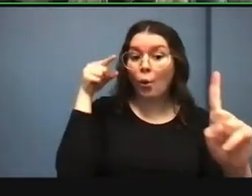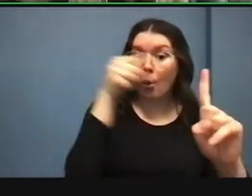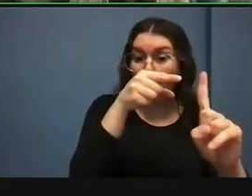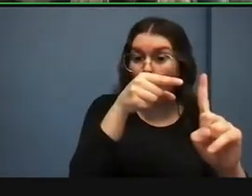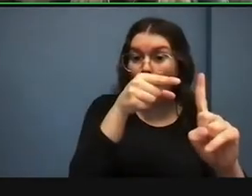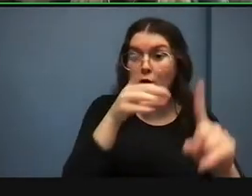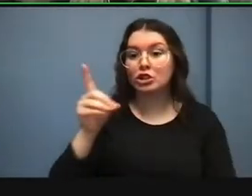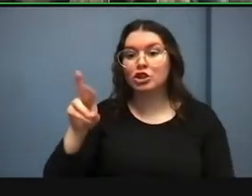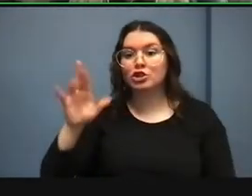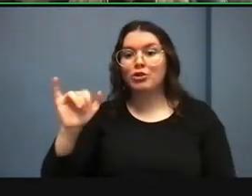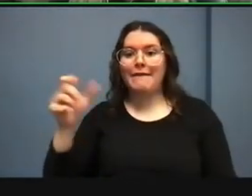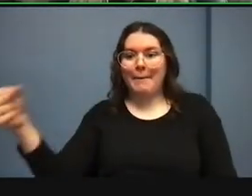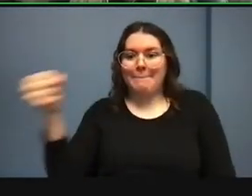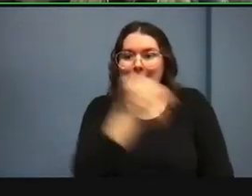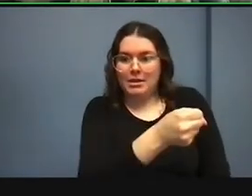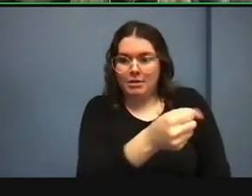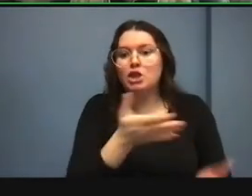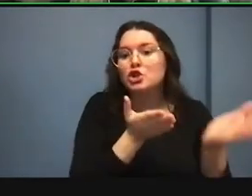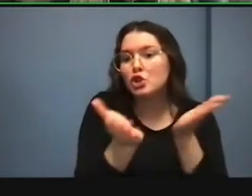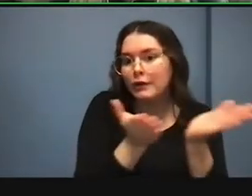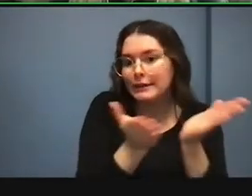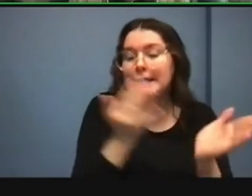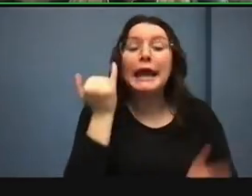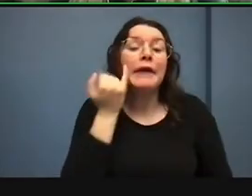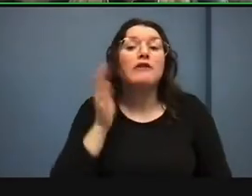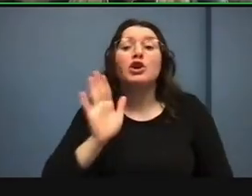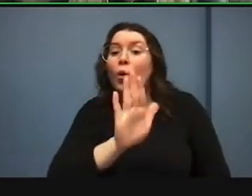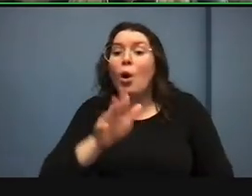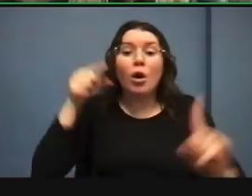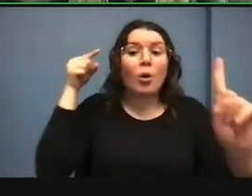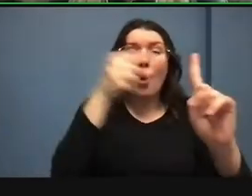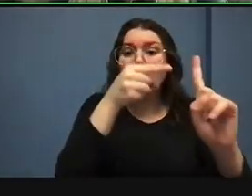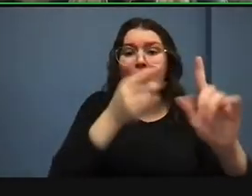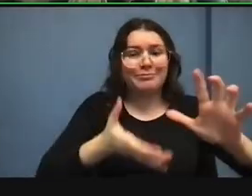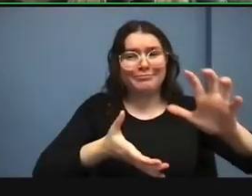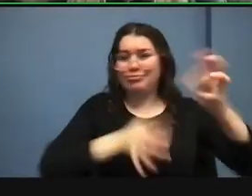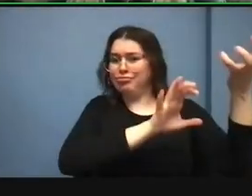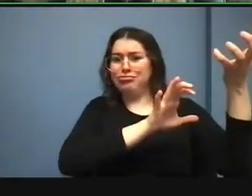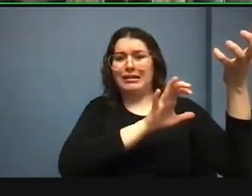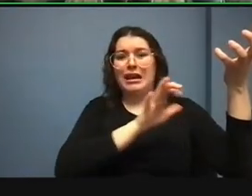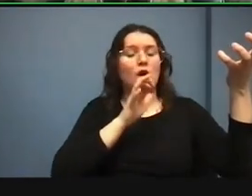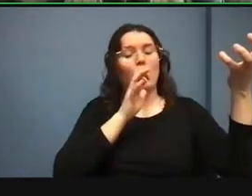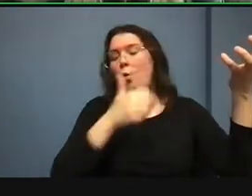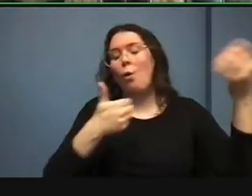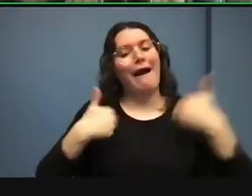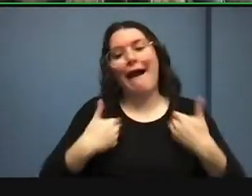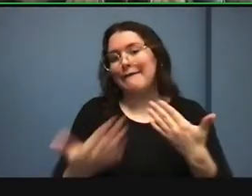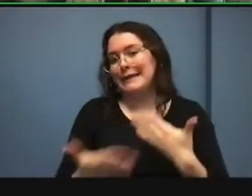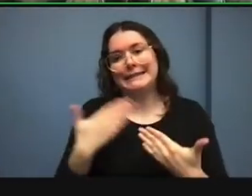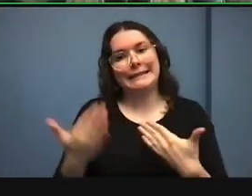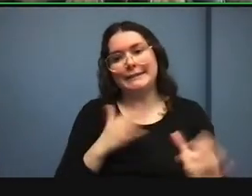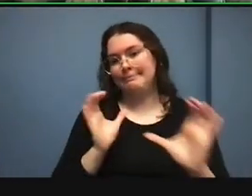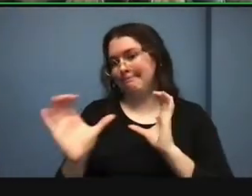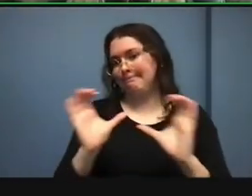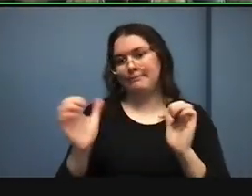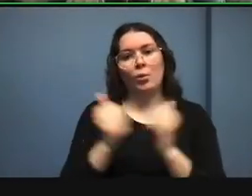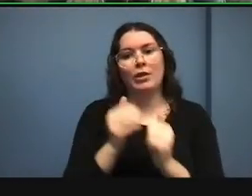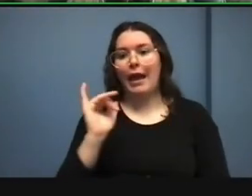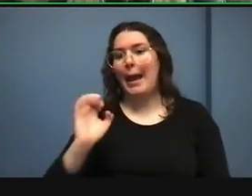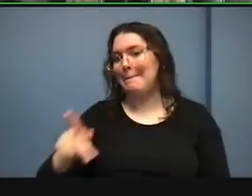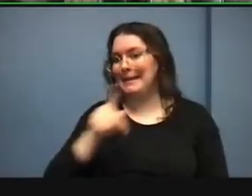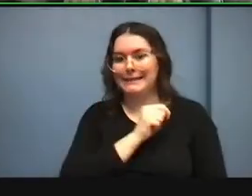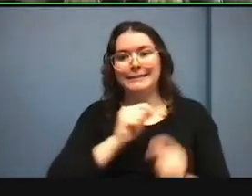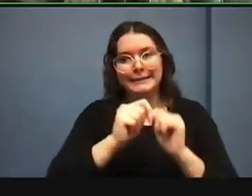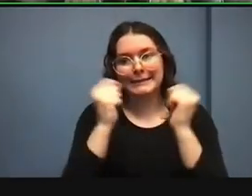drive placement and services. If your goals are a mess, you will not have an easy conversation with your IEP